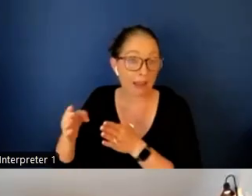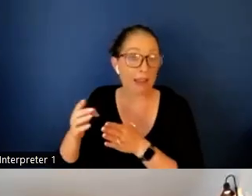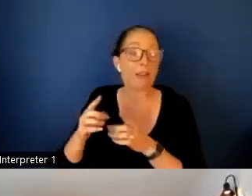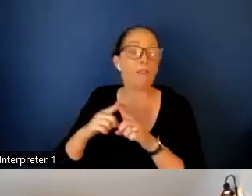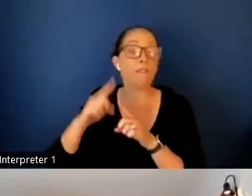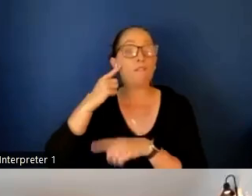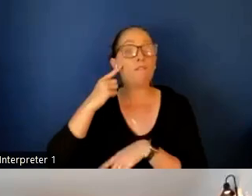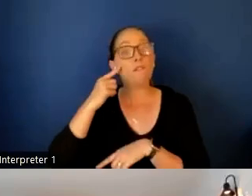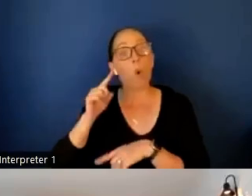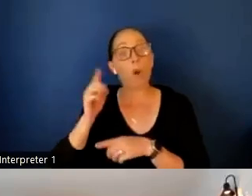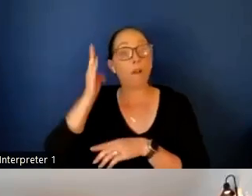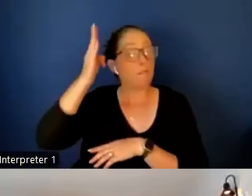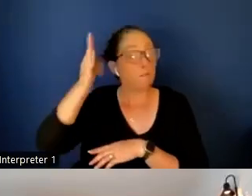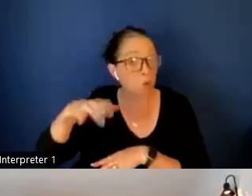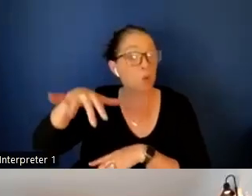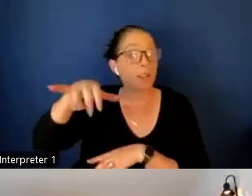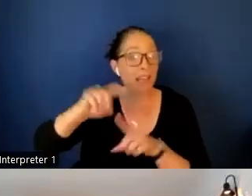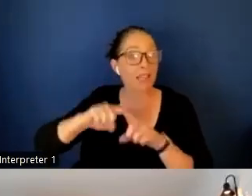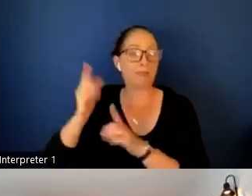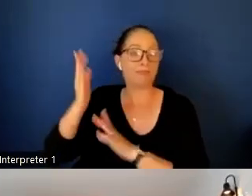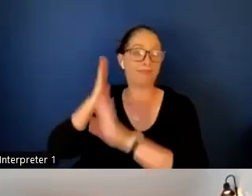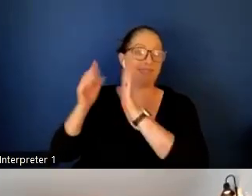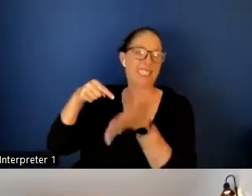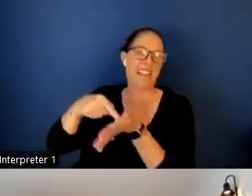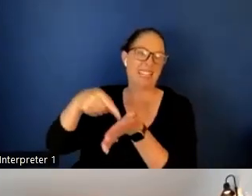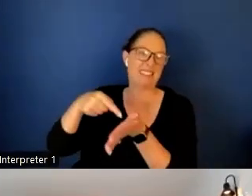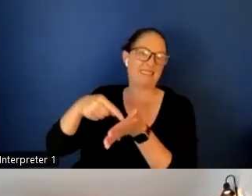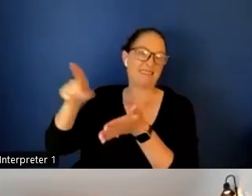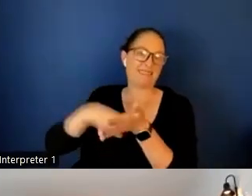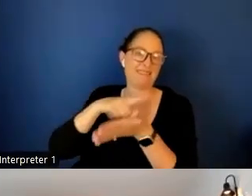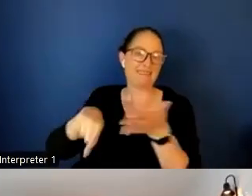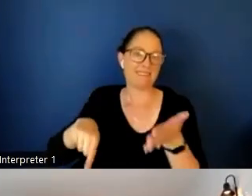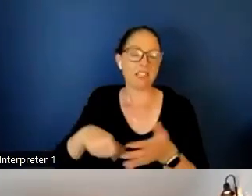like paying off debt or things like that. Any way we could coordinate